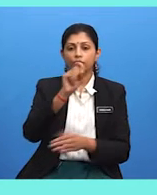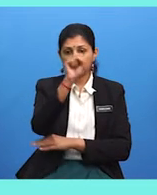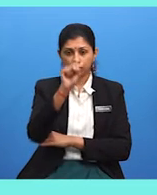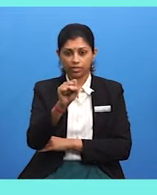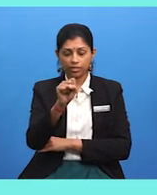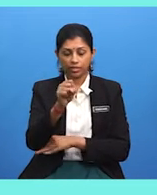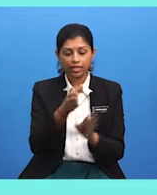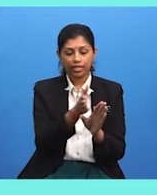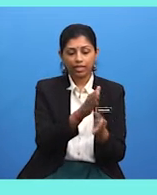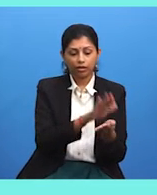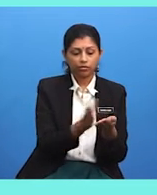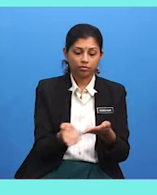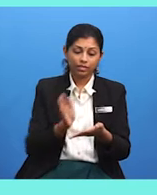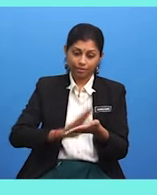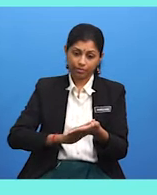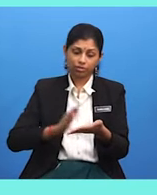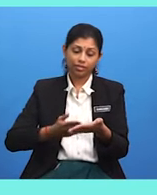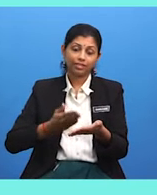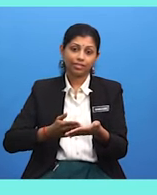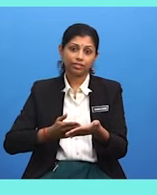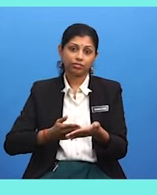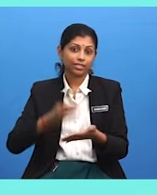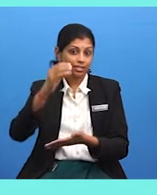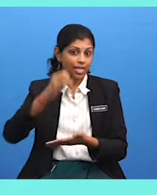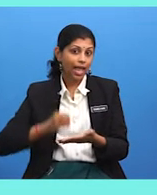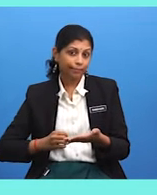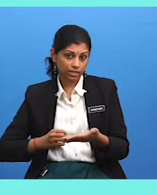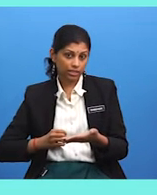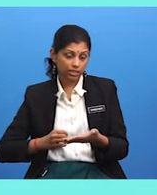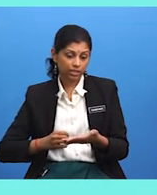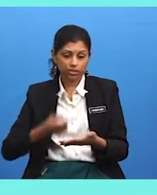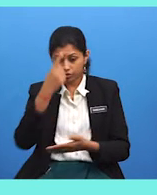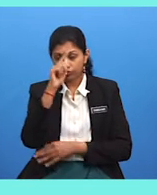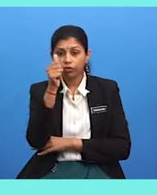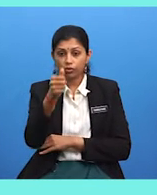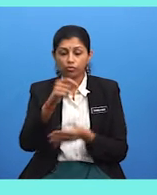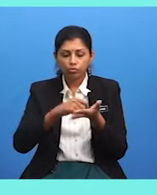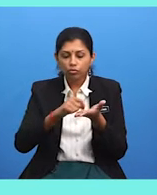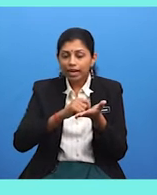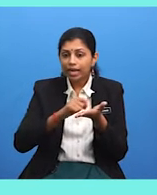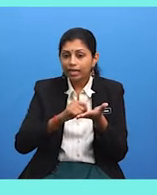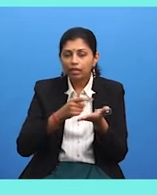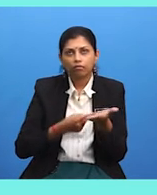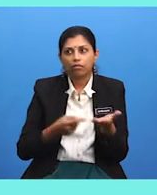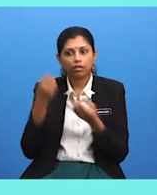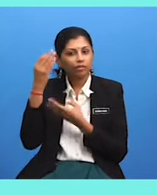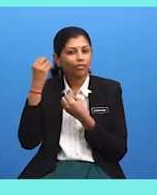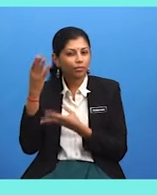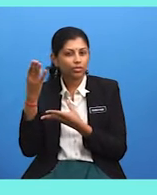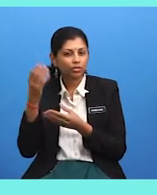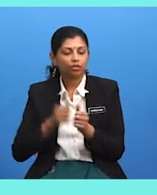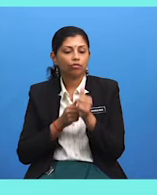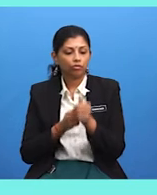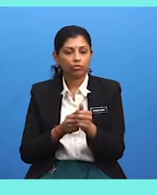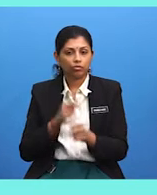one page in between. The in-between pages are for you to jot down any information pertaining to